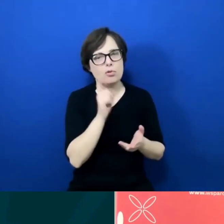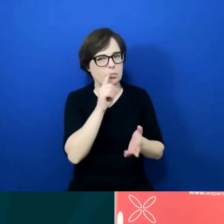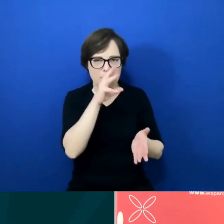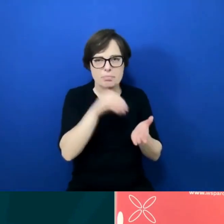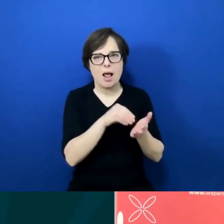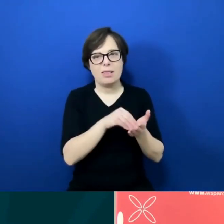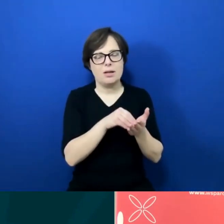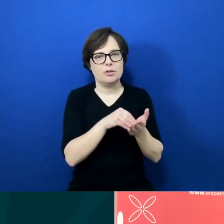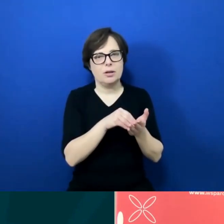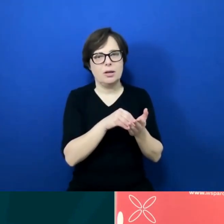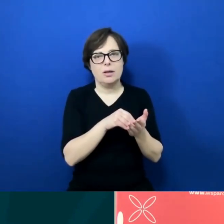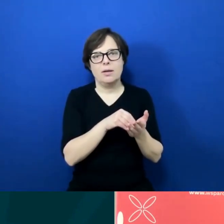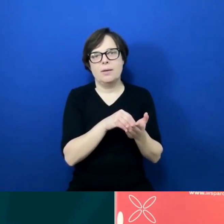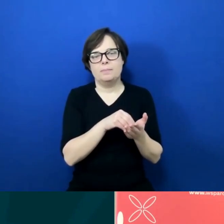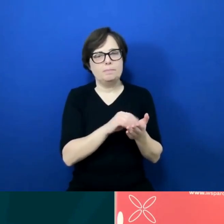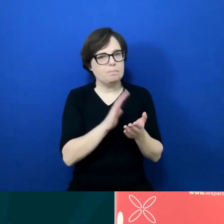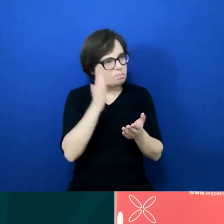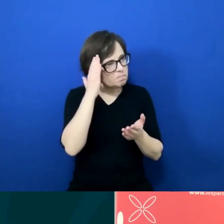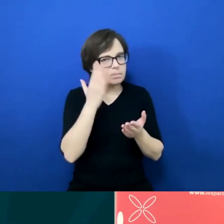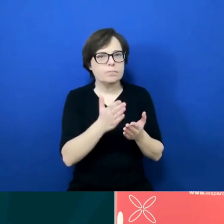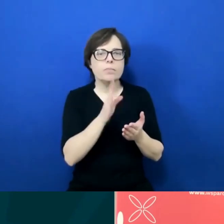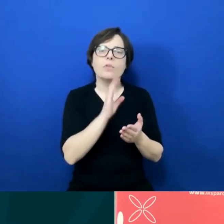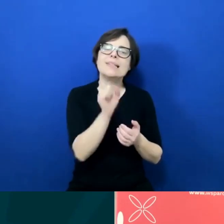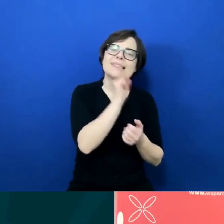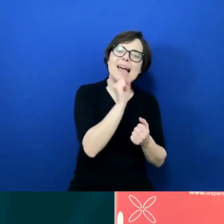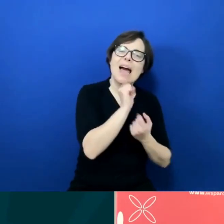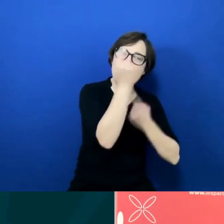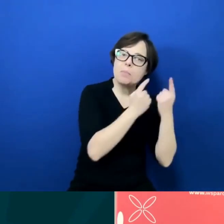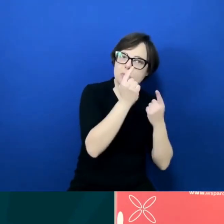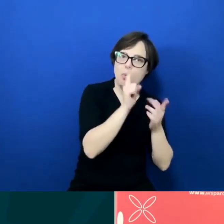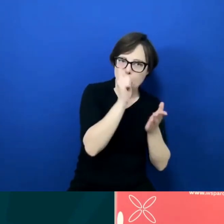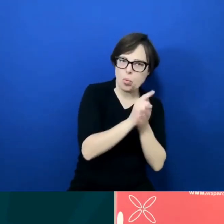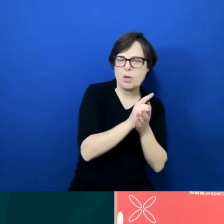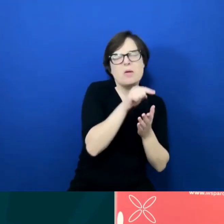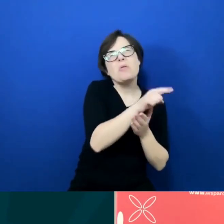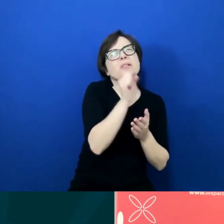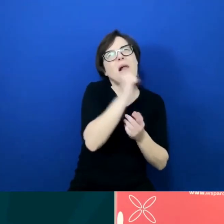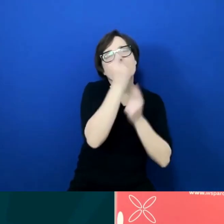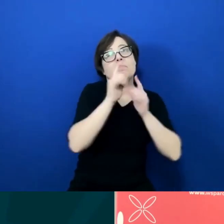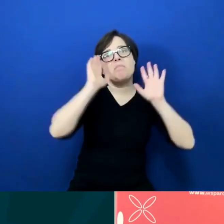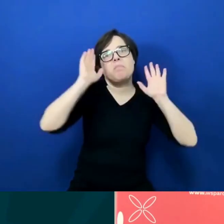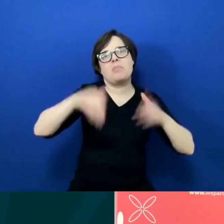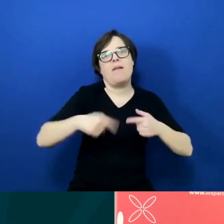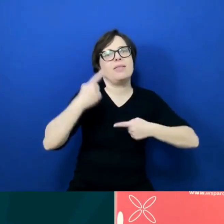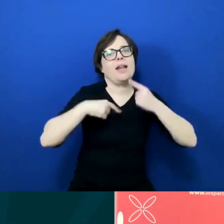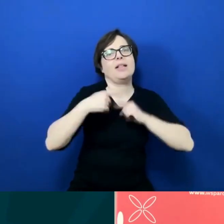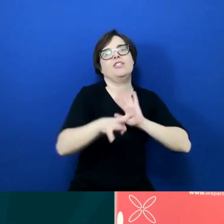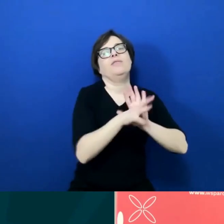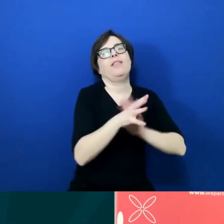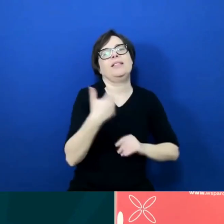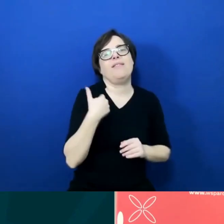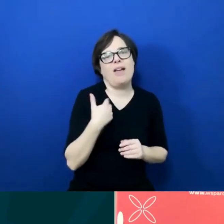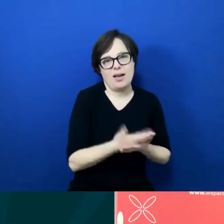As when I was listening to you, I can see that Bydgoszcz moved in practice from this classic approach, you could say, dating back to